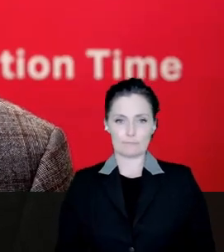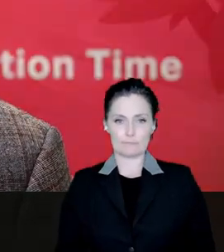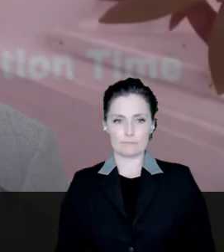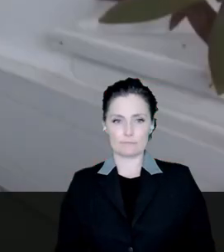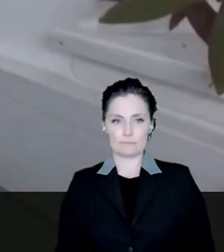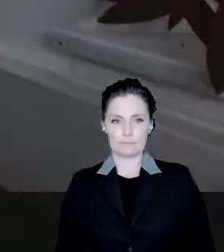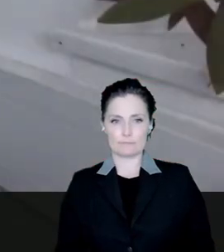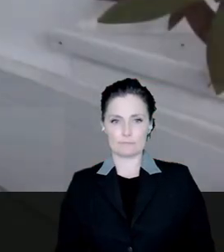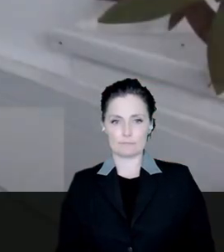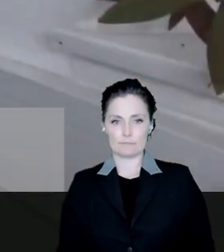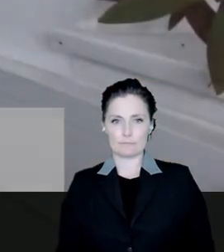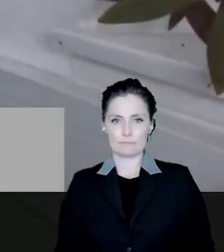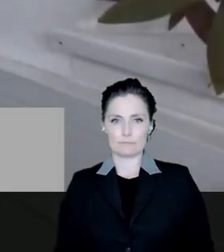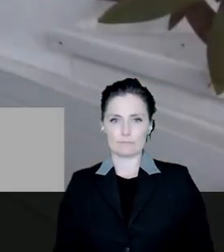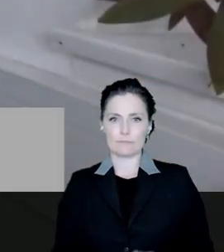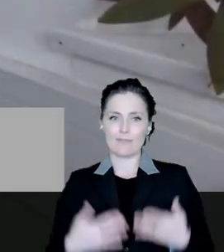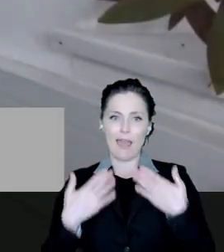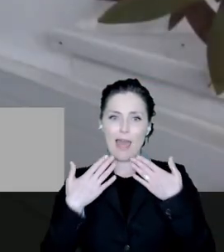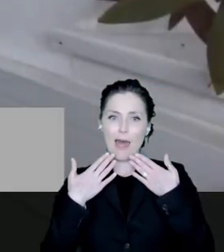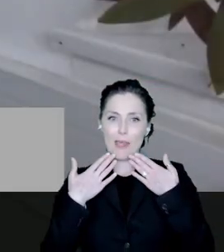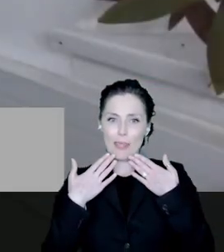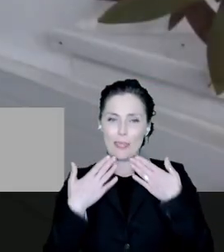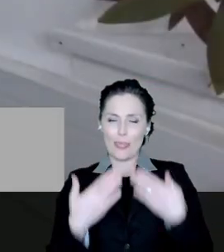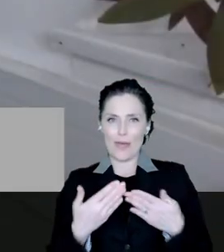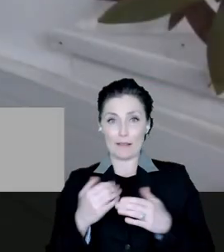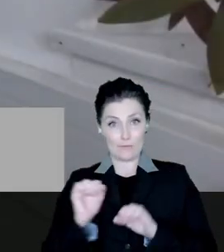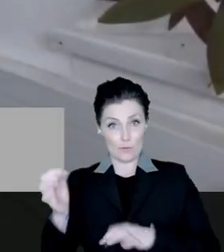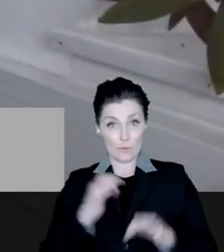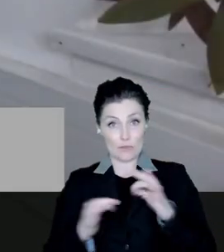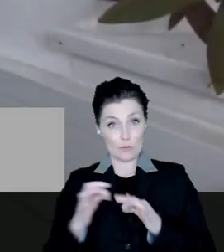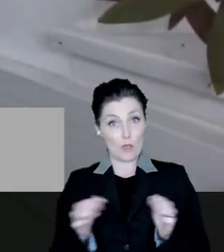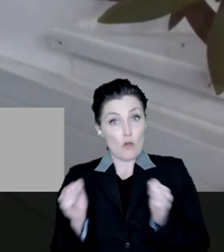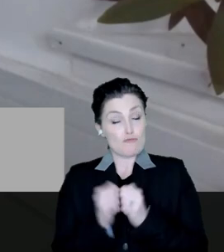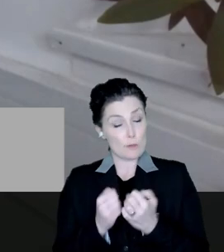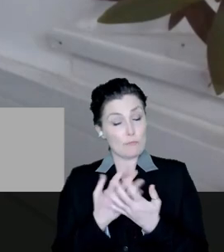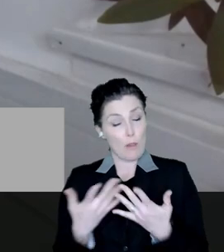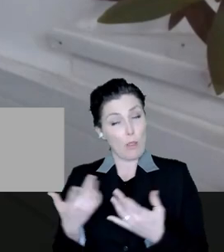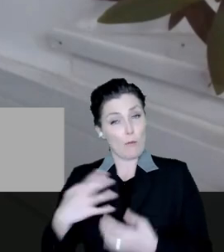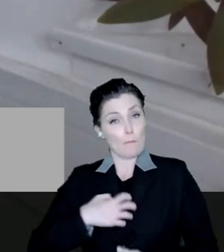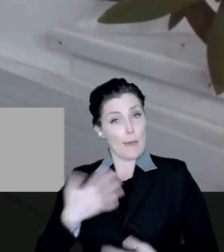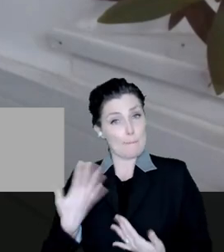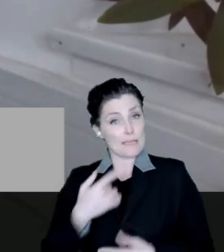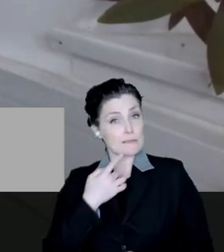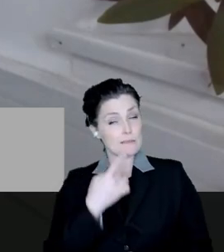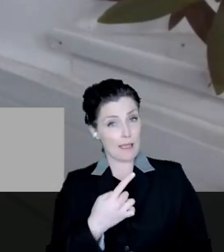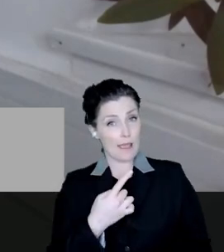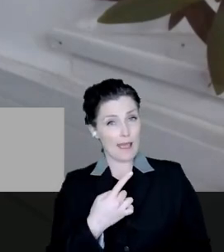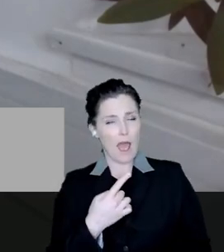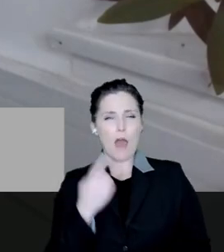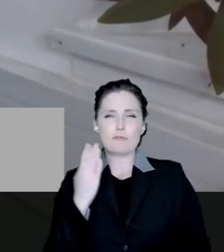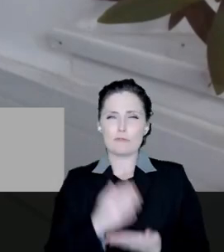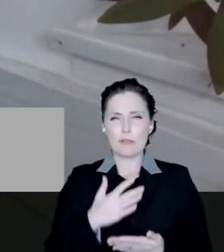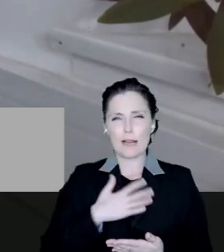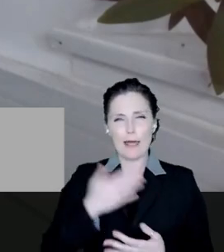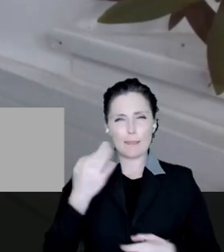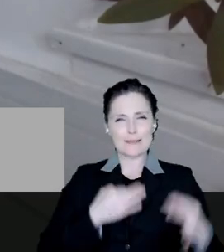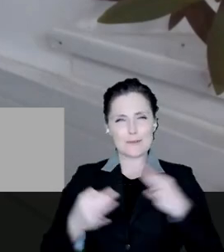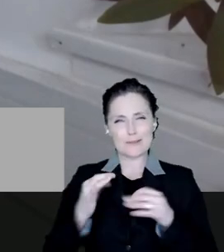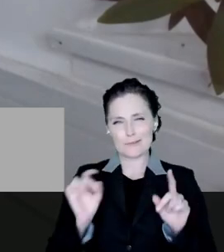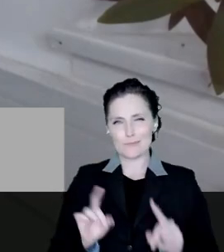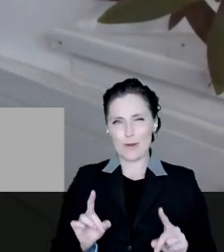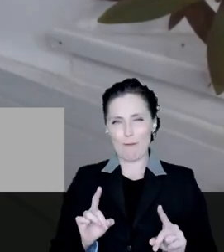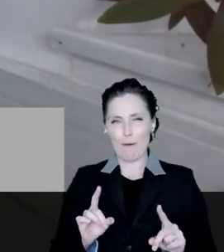and thank you very much for your questions. I agree with much of what the Mayor was saying there, and what I really like about these questions is they're drawing